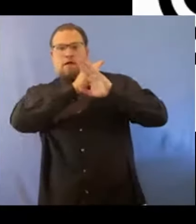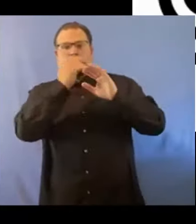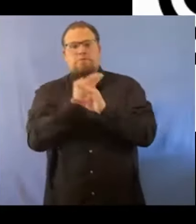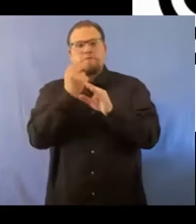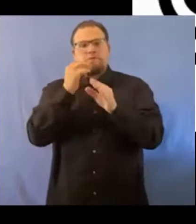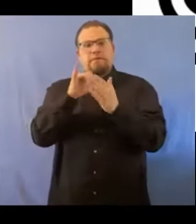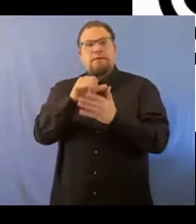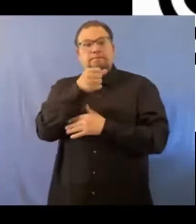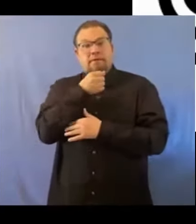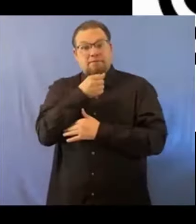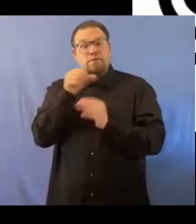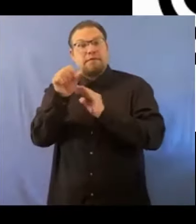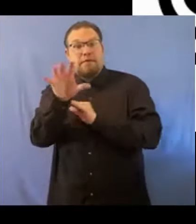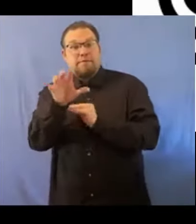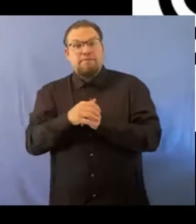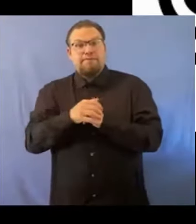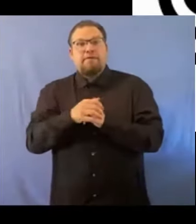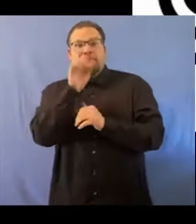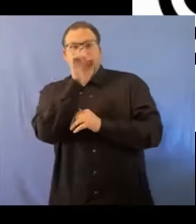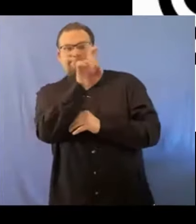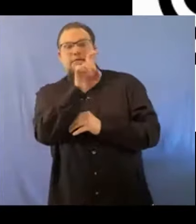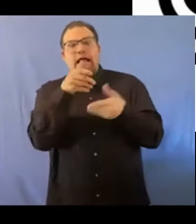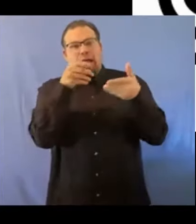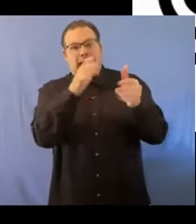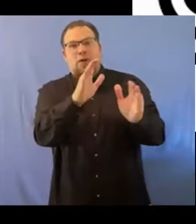device's microphone and camera. Please click Allow.